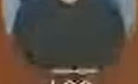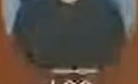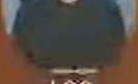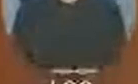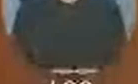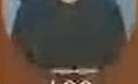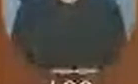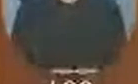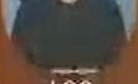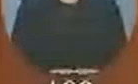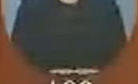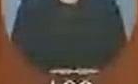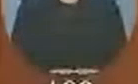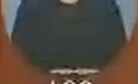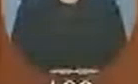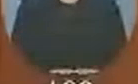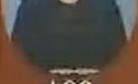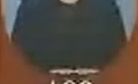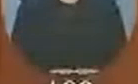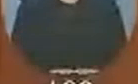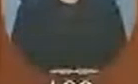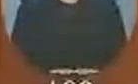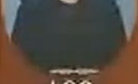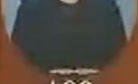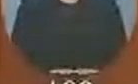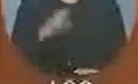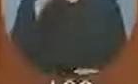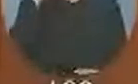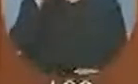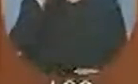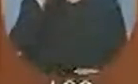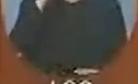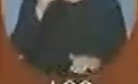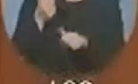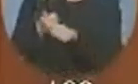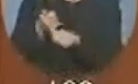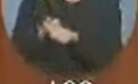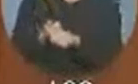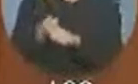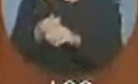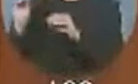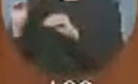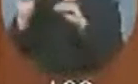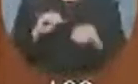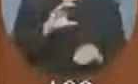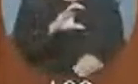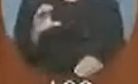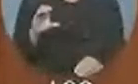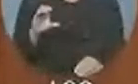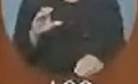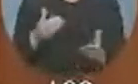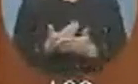about to begin a new life in Canada died after a taser gun was used on him by the RCMP in the Vancouver